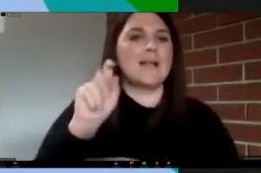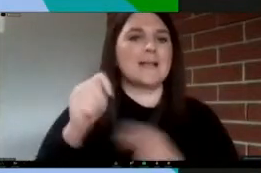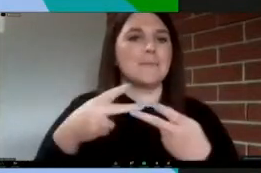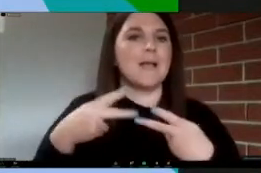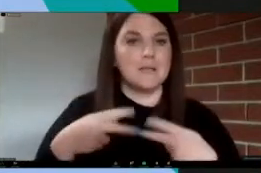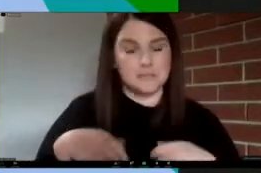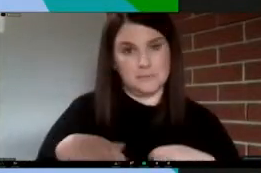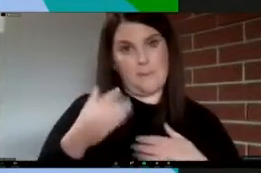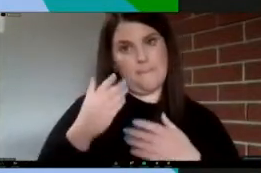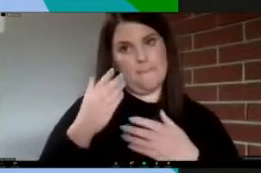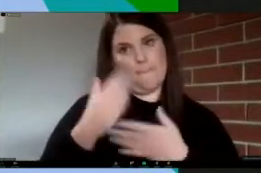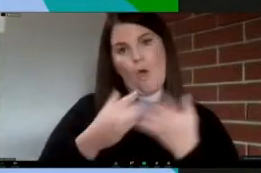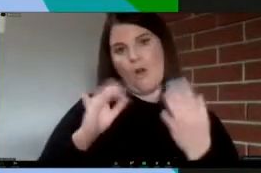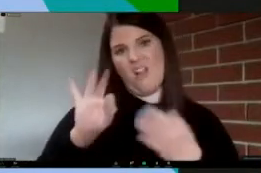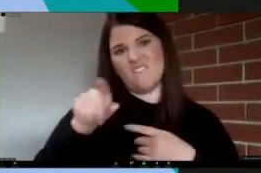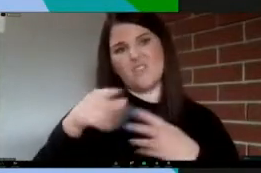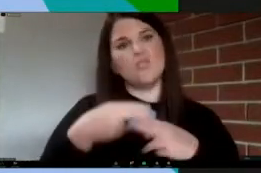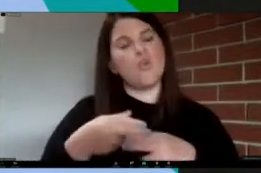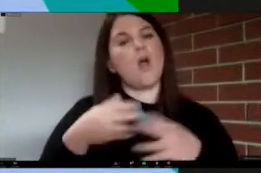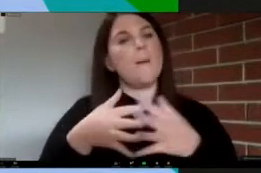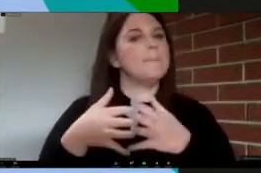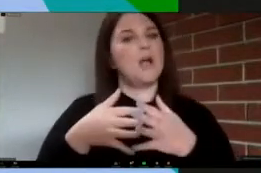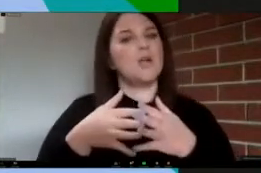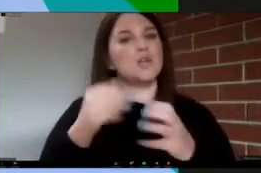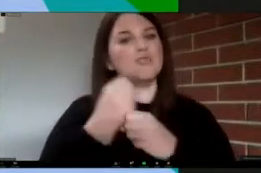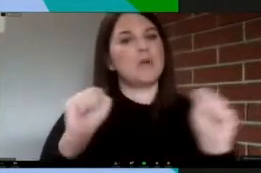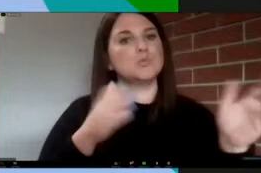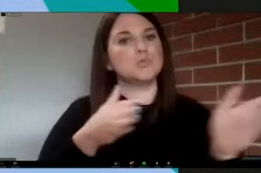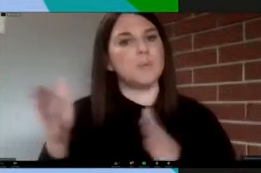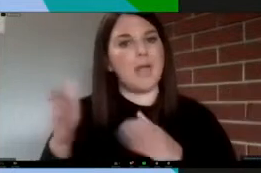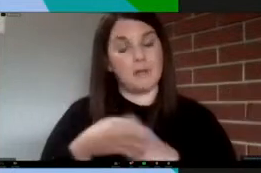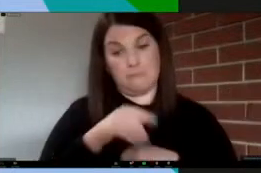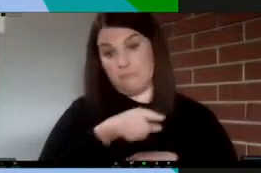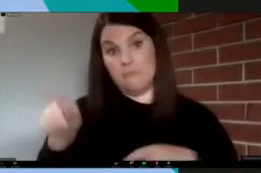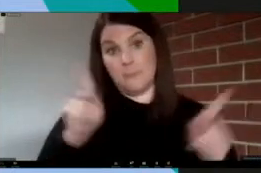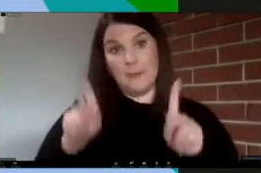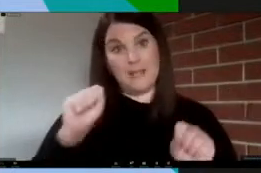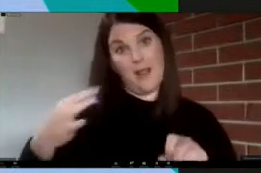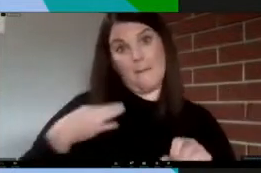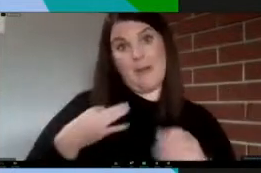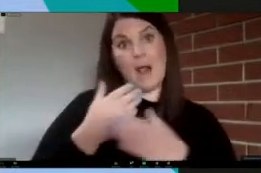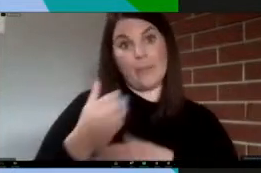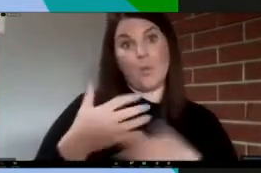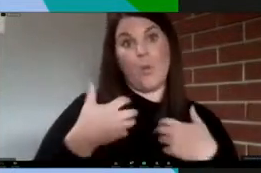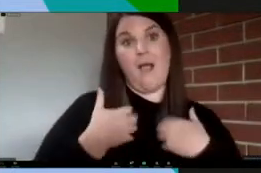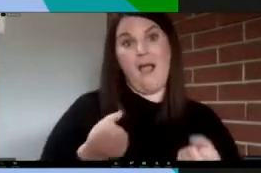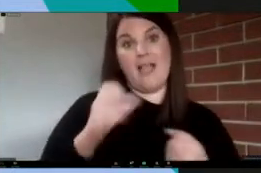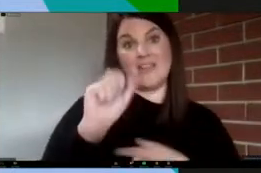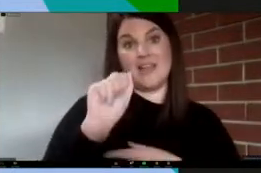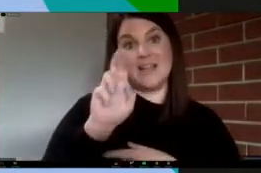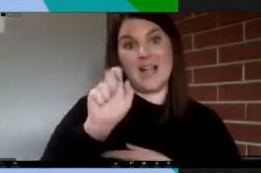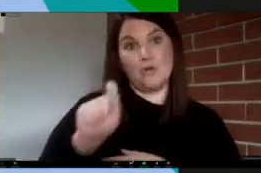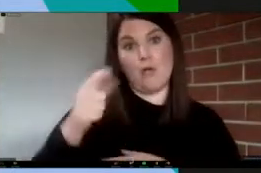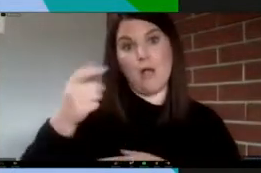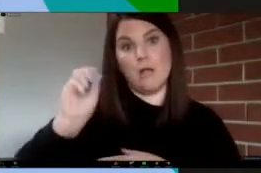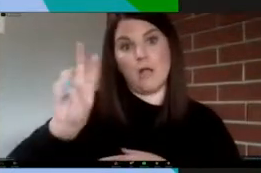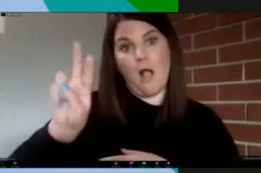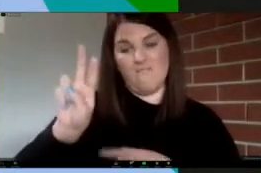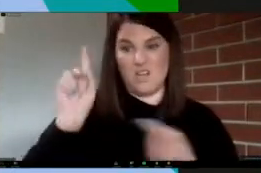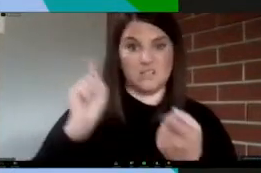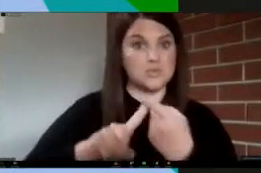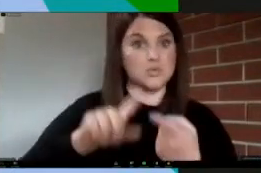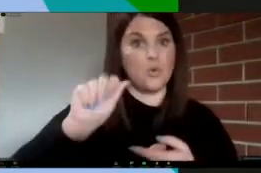of the American Rescue Plan. Eligible consumers can apply through healthcare.gov through August